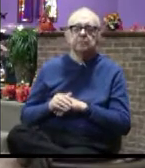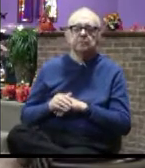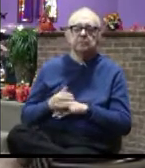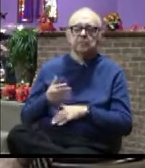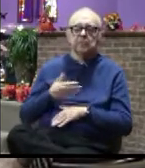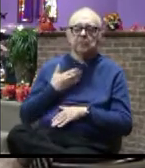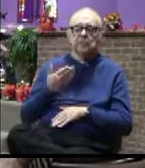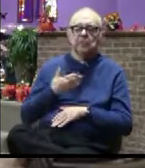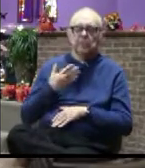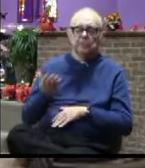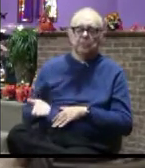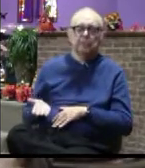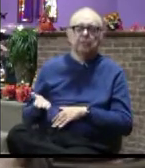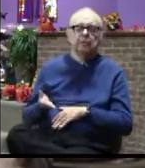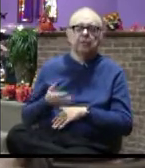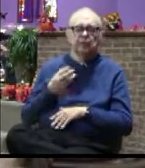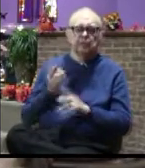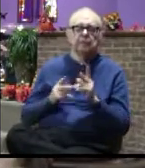the youth were in here